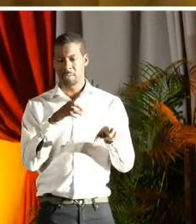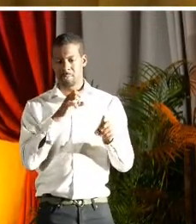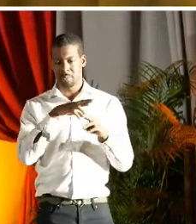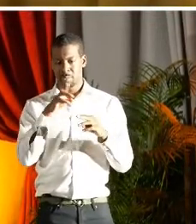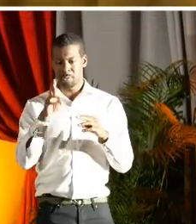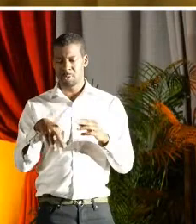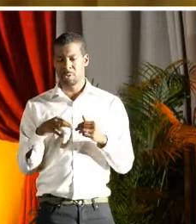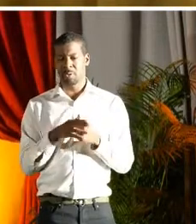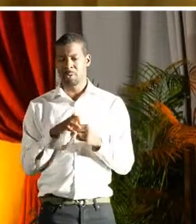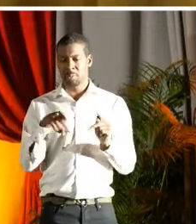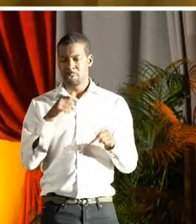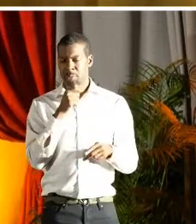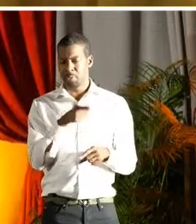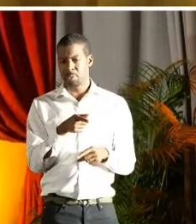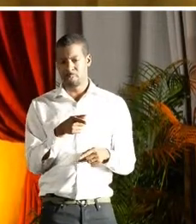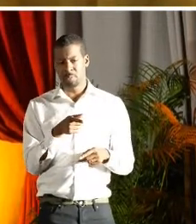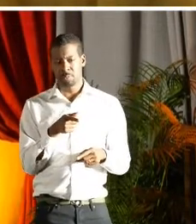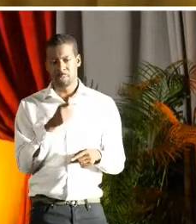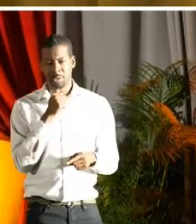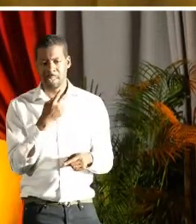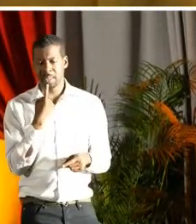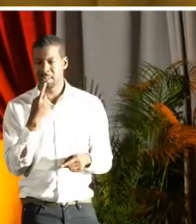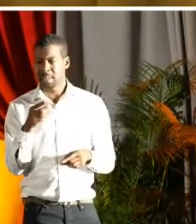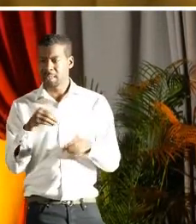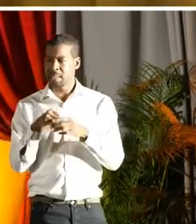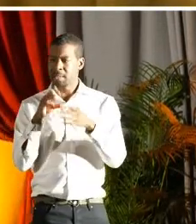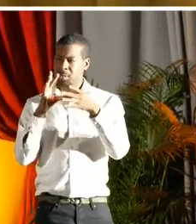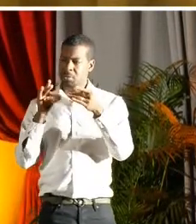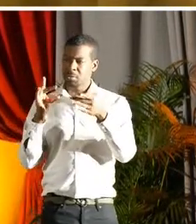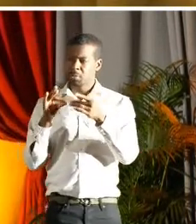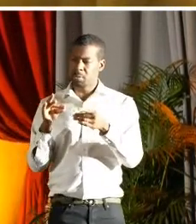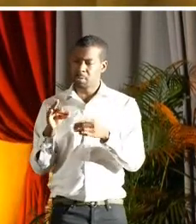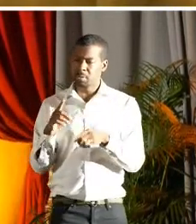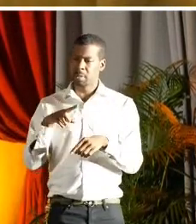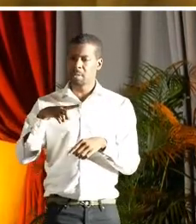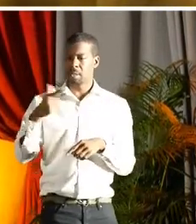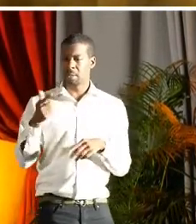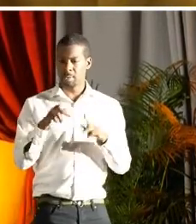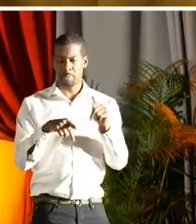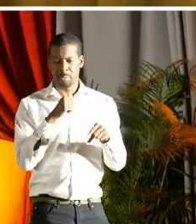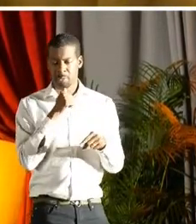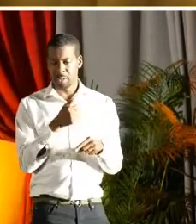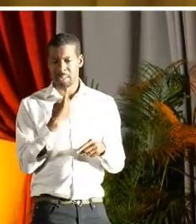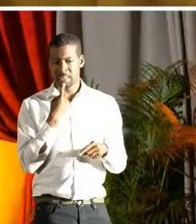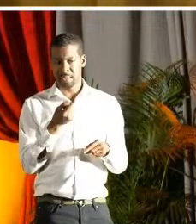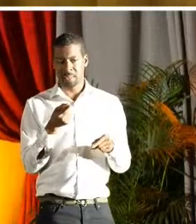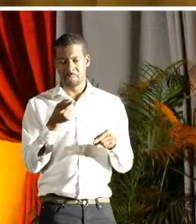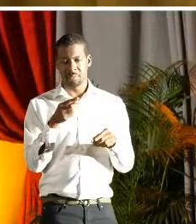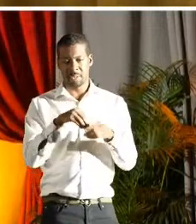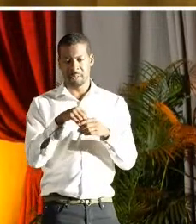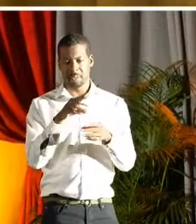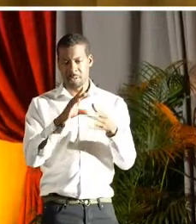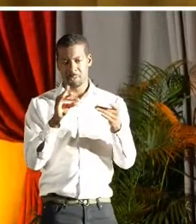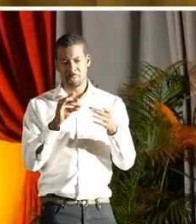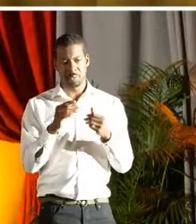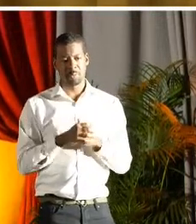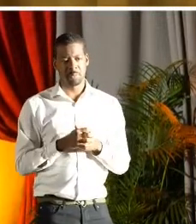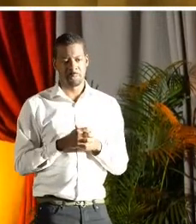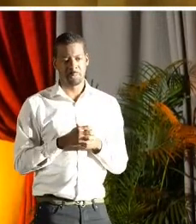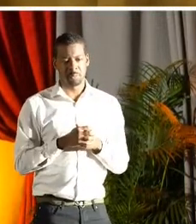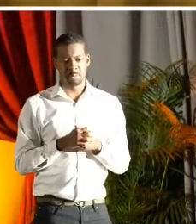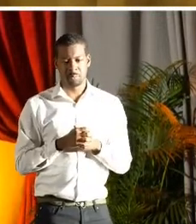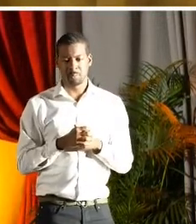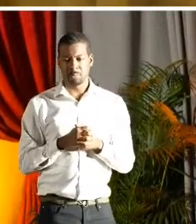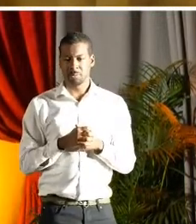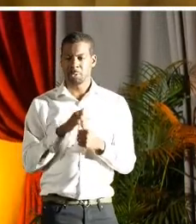Henry Kirksey, who was not mentioned, and Carol Rose and Judge Deborah McDonald, who was a part of that continuum, who